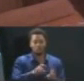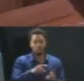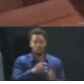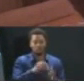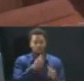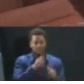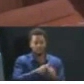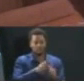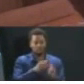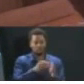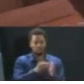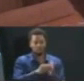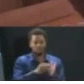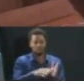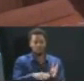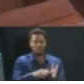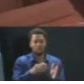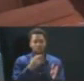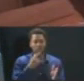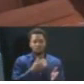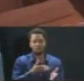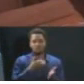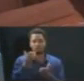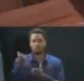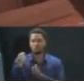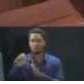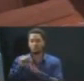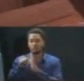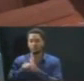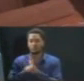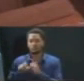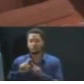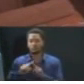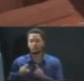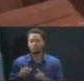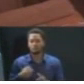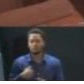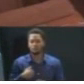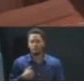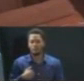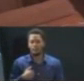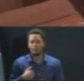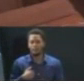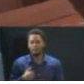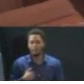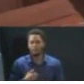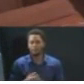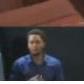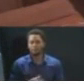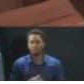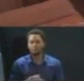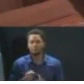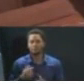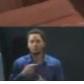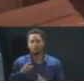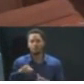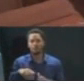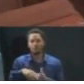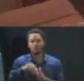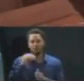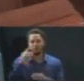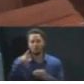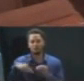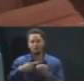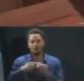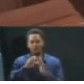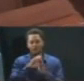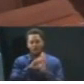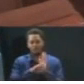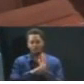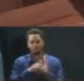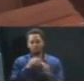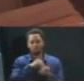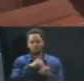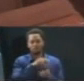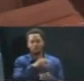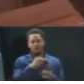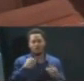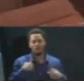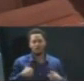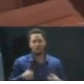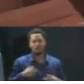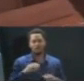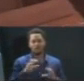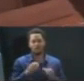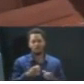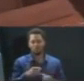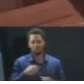response was, "How did I know it would come down to greedy people?" And because he's learning about ethics in health class, I asked him, "Do you think this is